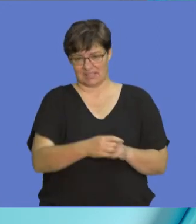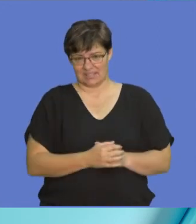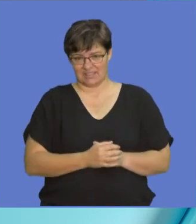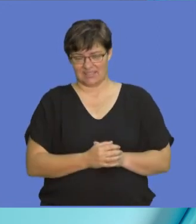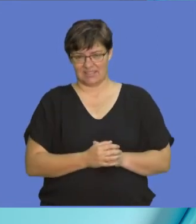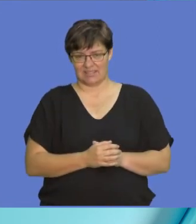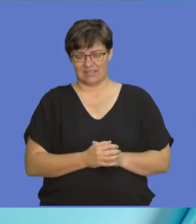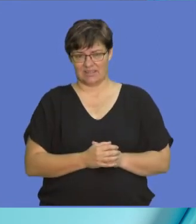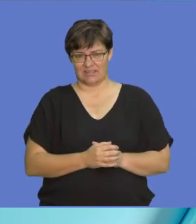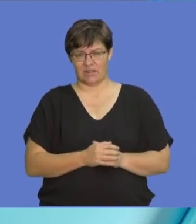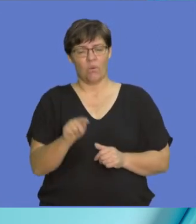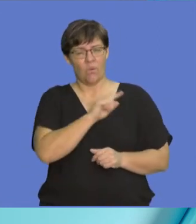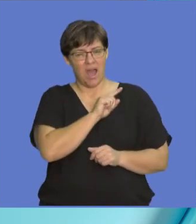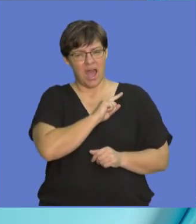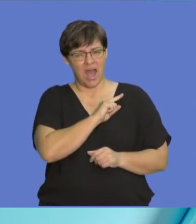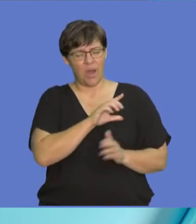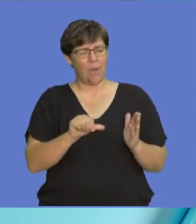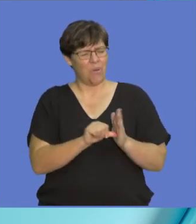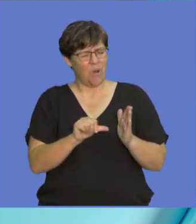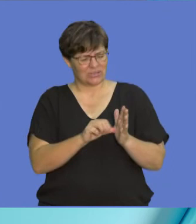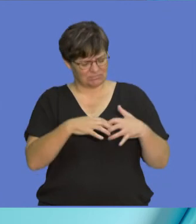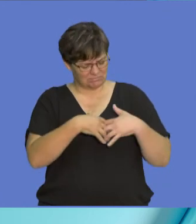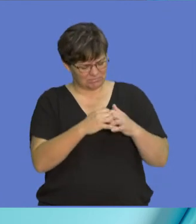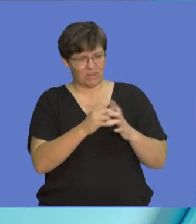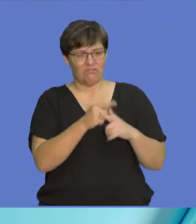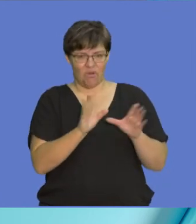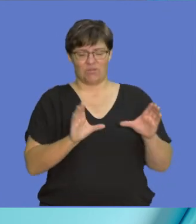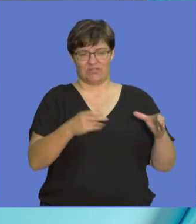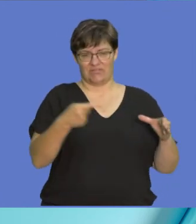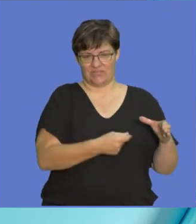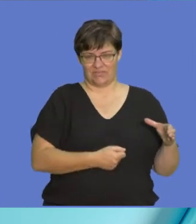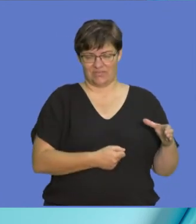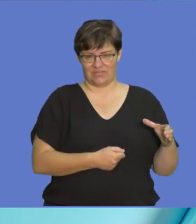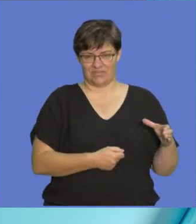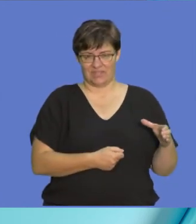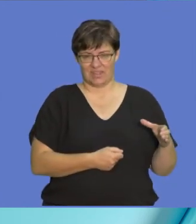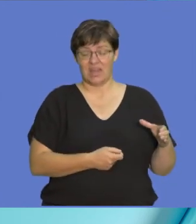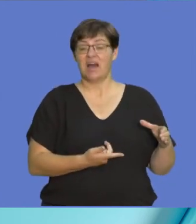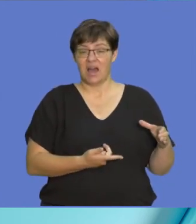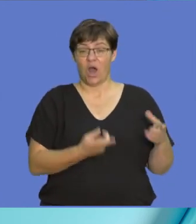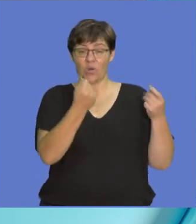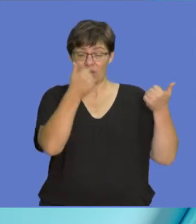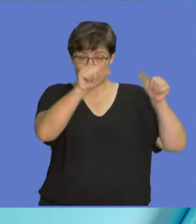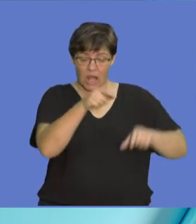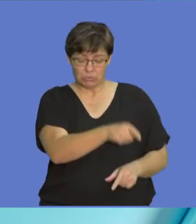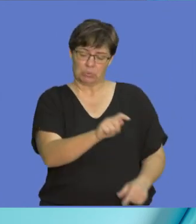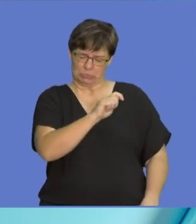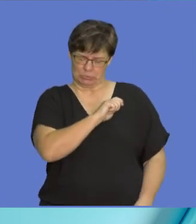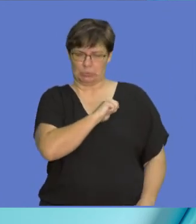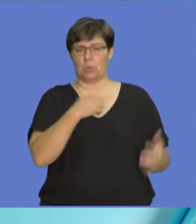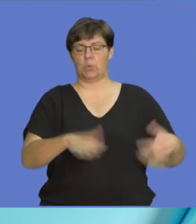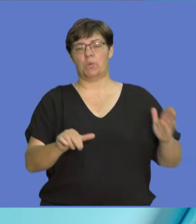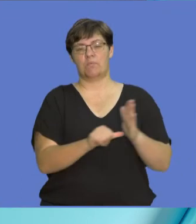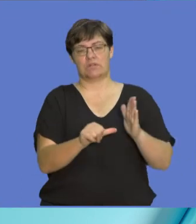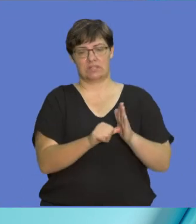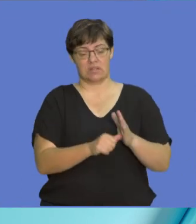form the backbone of this section. In other words, they're the real McCoy when it comes to cost accounting. If you know these